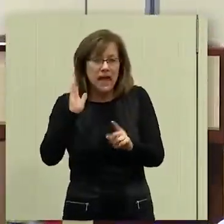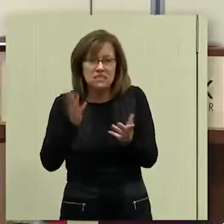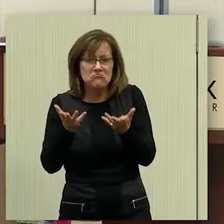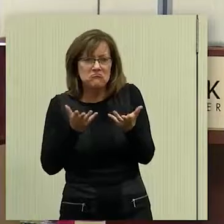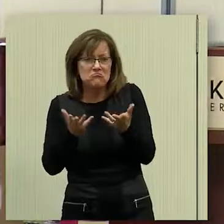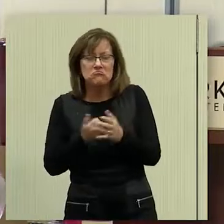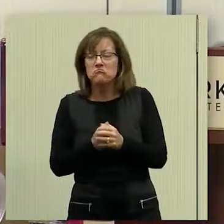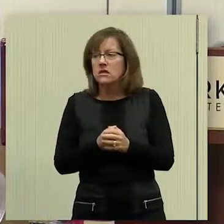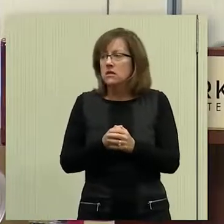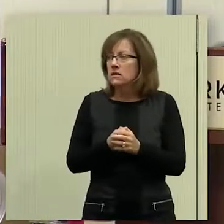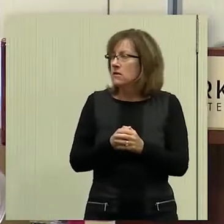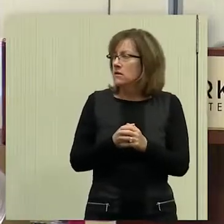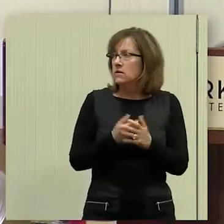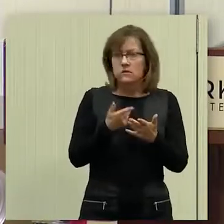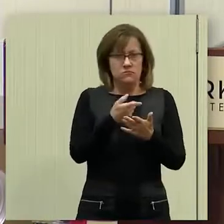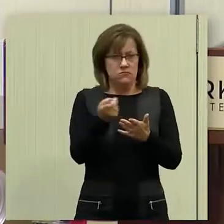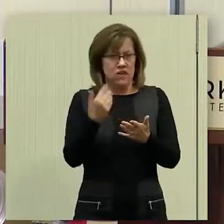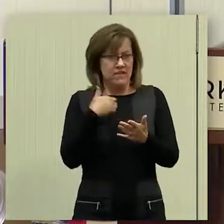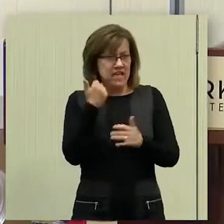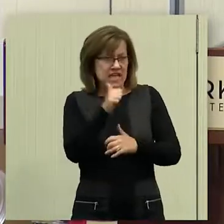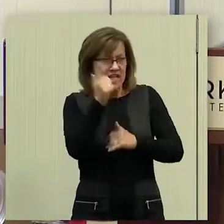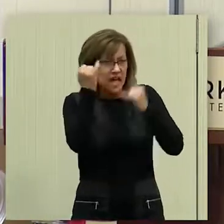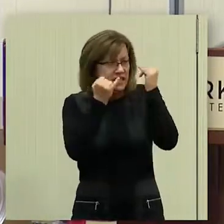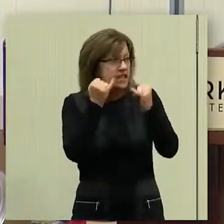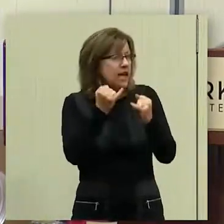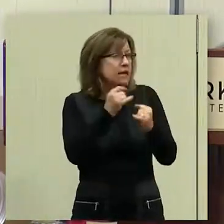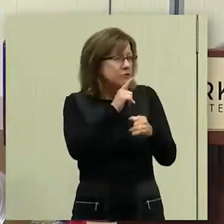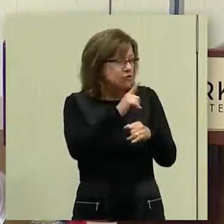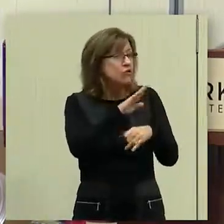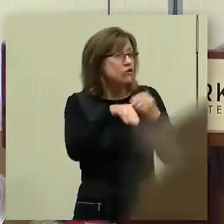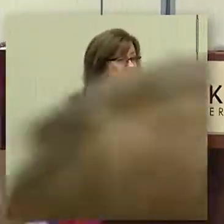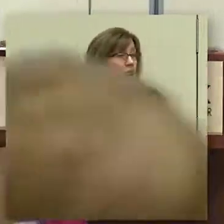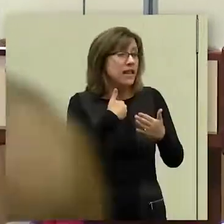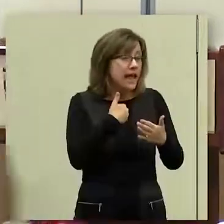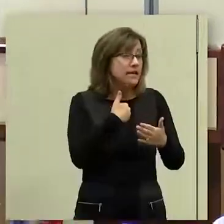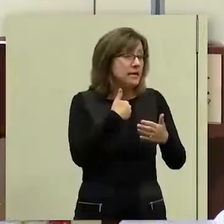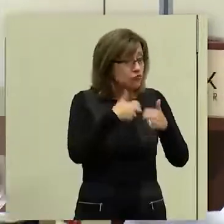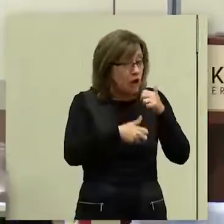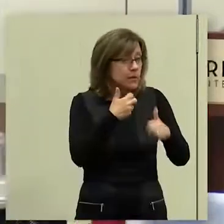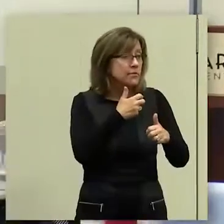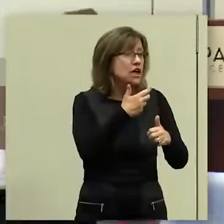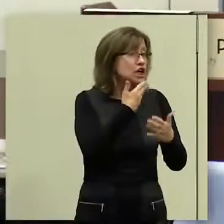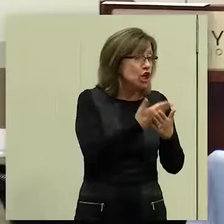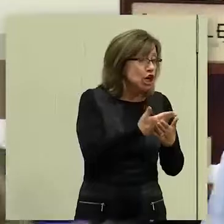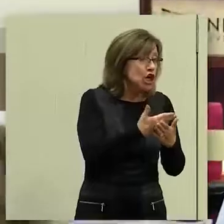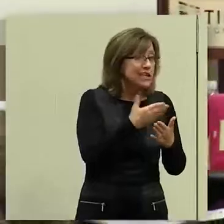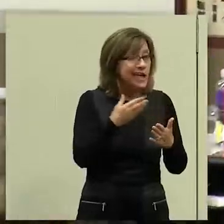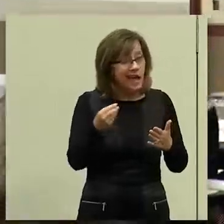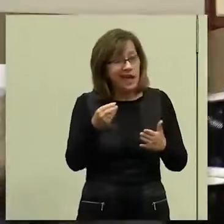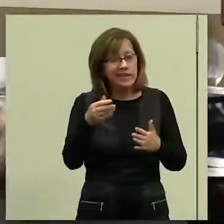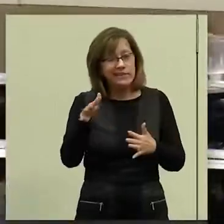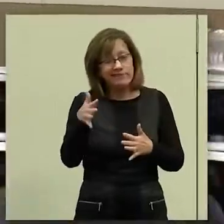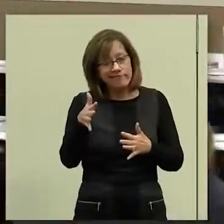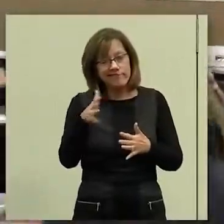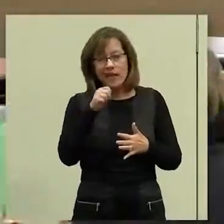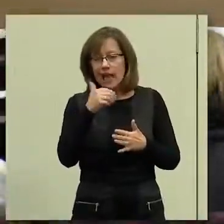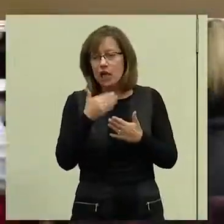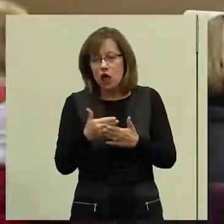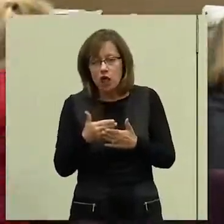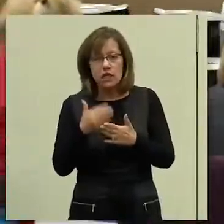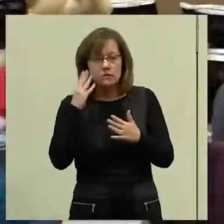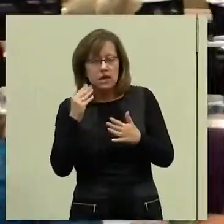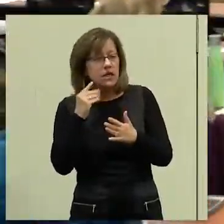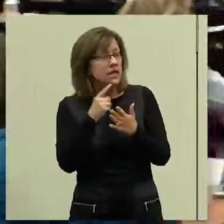So a couple ideas from people about, certainly you've all had probably some good and some not so great experiences. So tell us